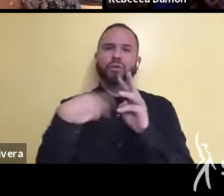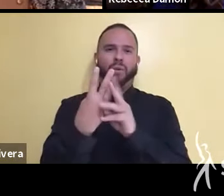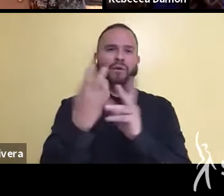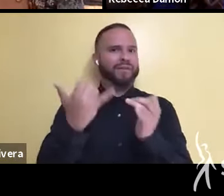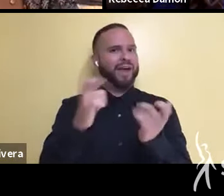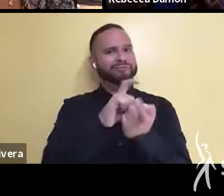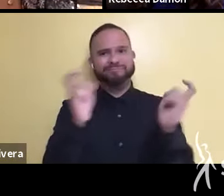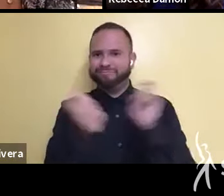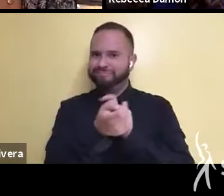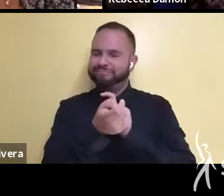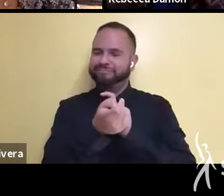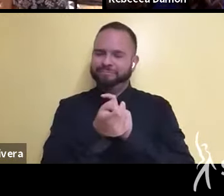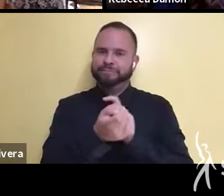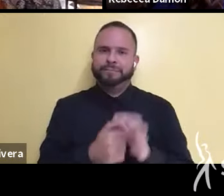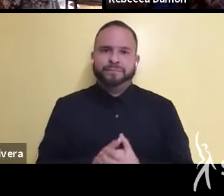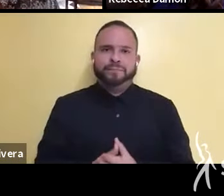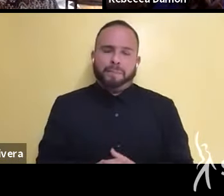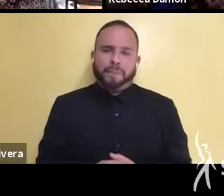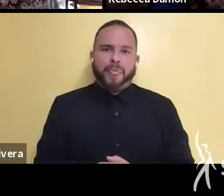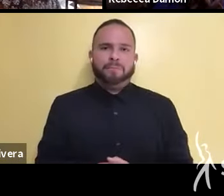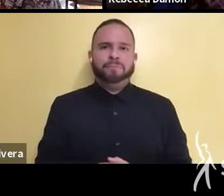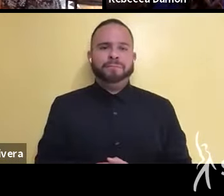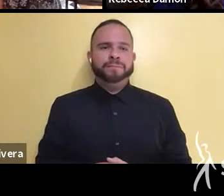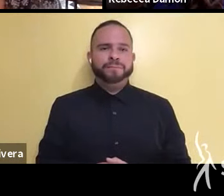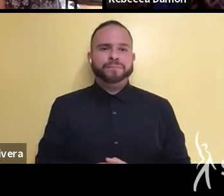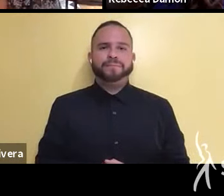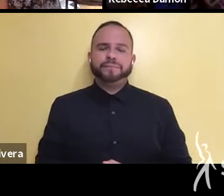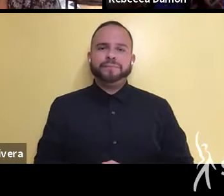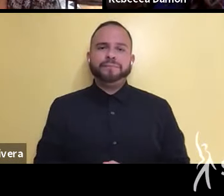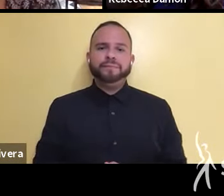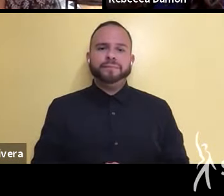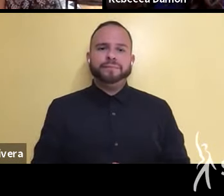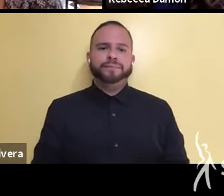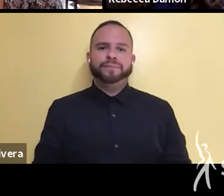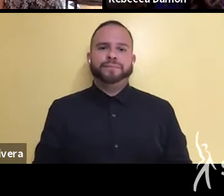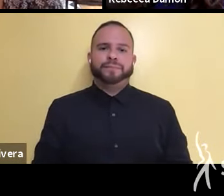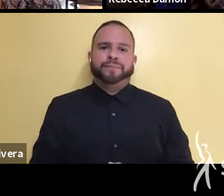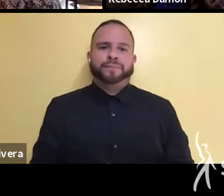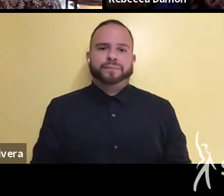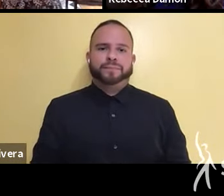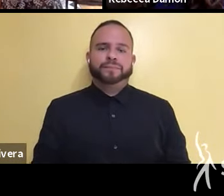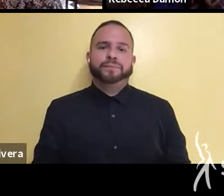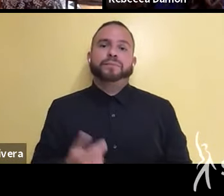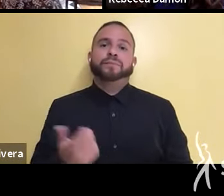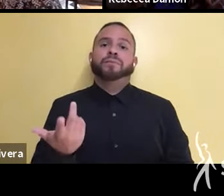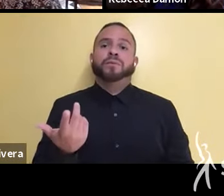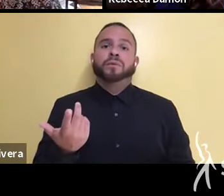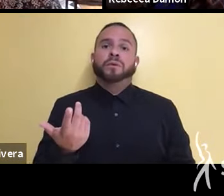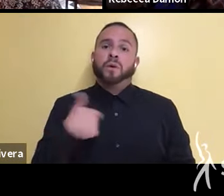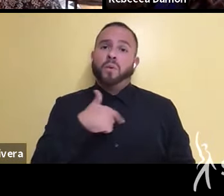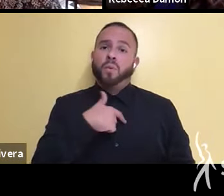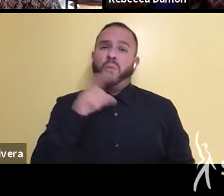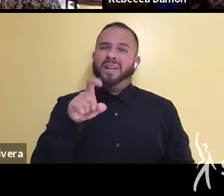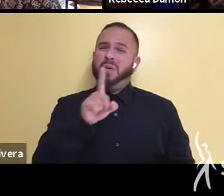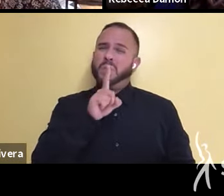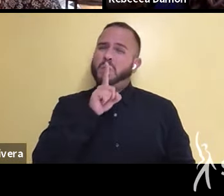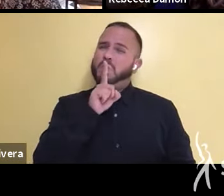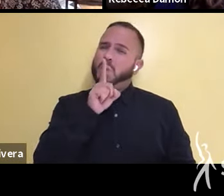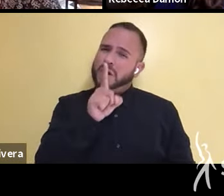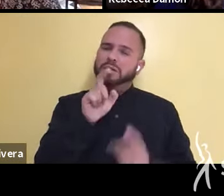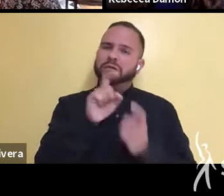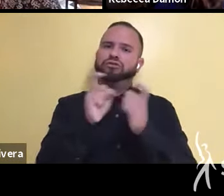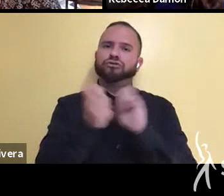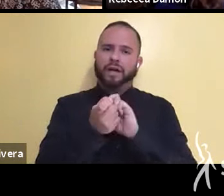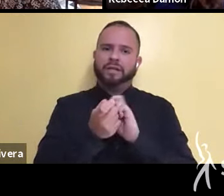as a result, we need to have some true change. Now, when I was in judiciary,